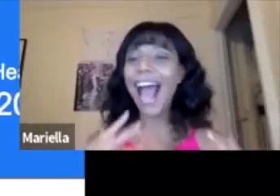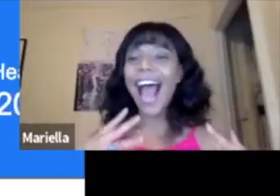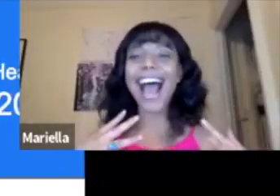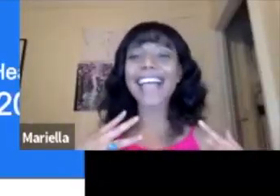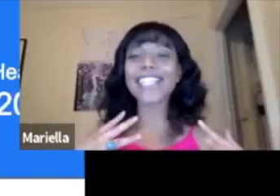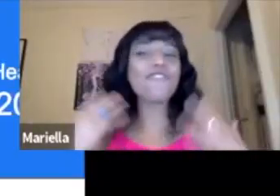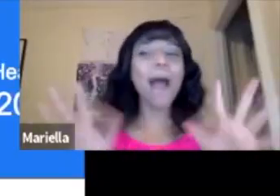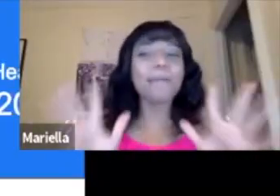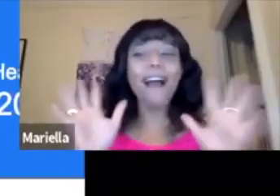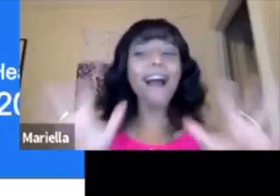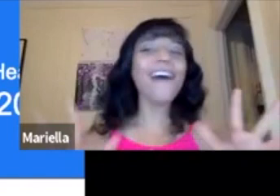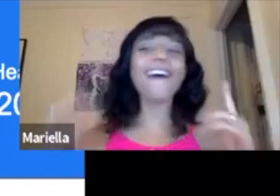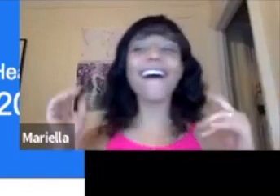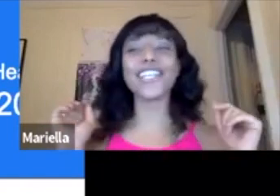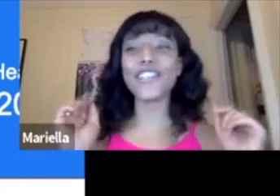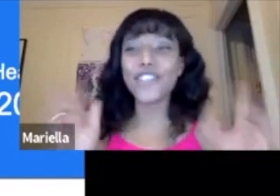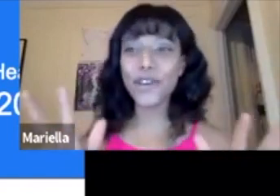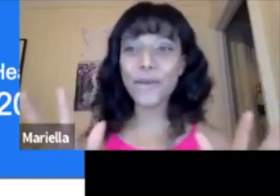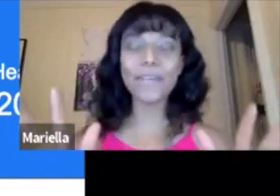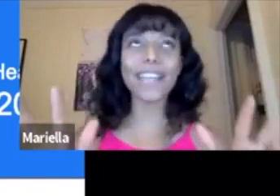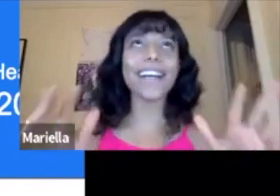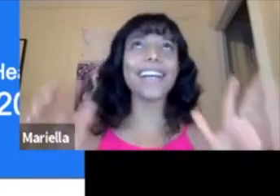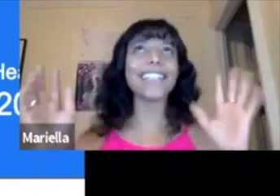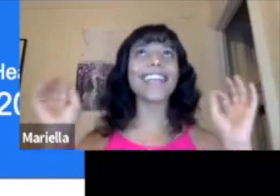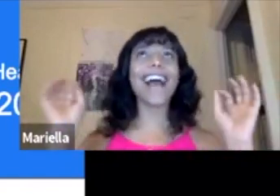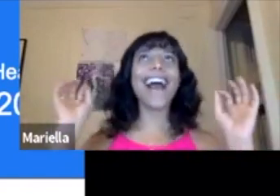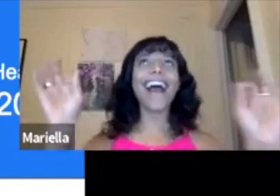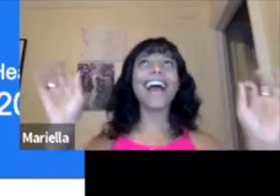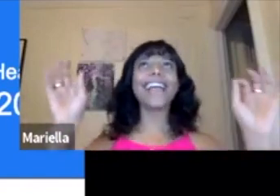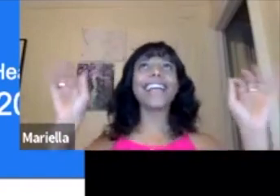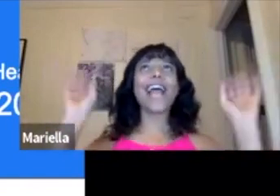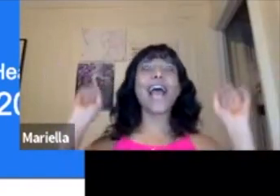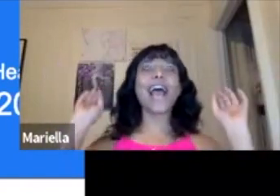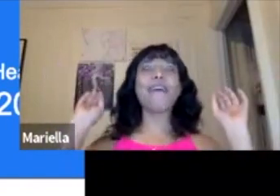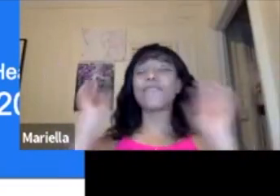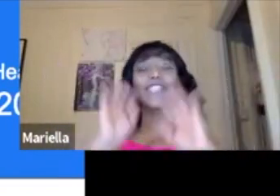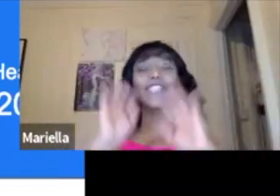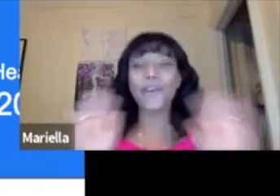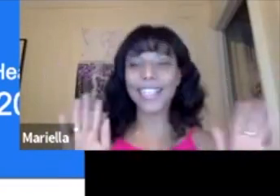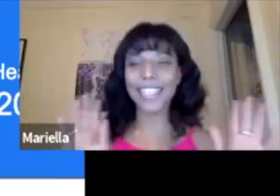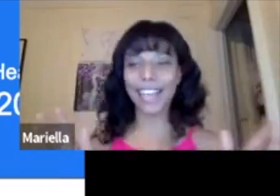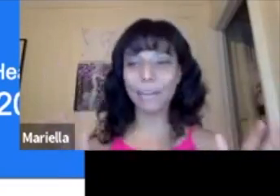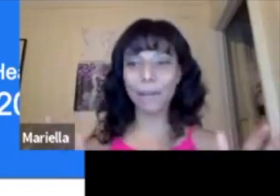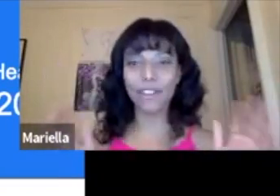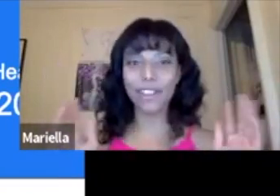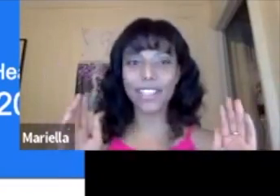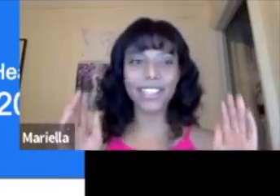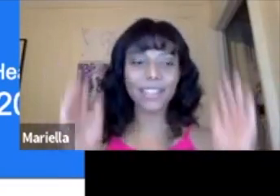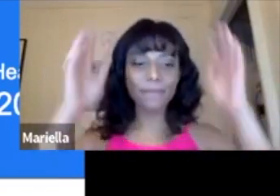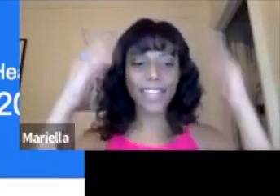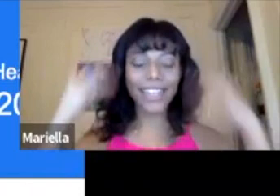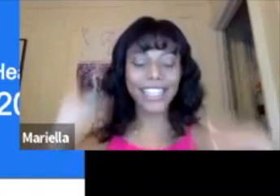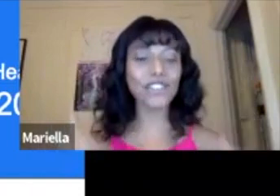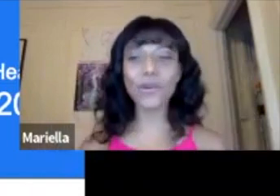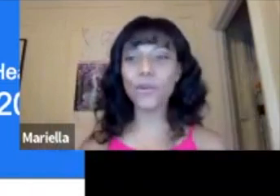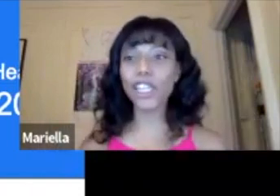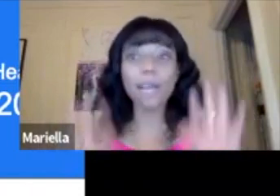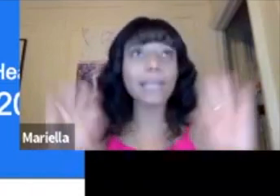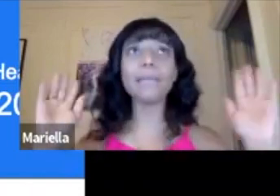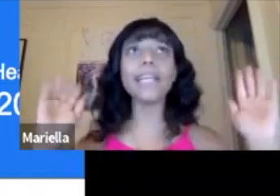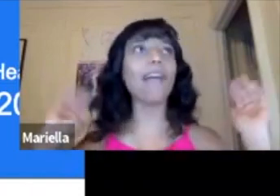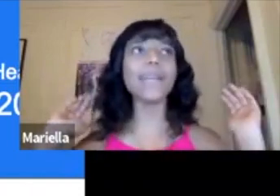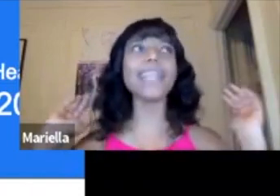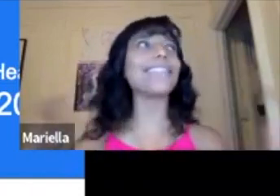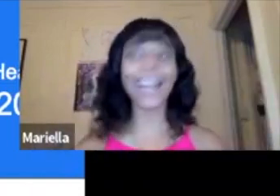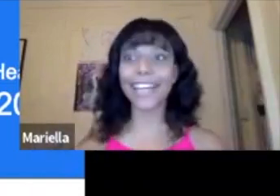enthusiasm has rubbed off on you because I was so excited about these 2 workshops.